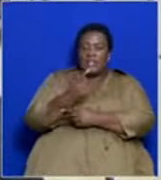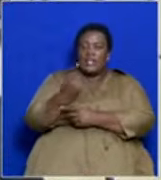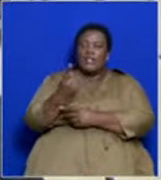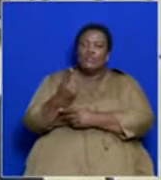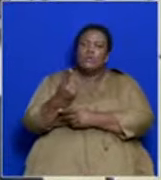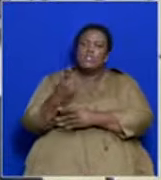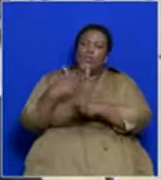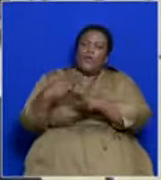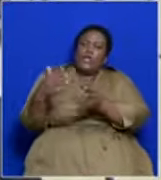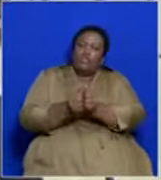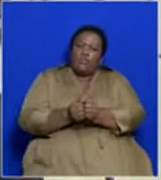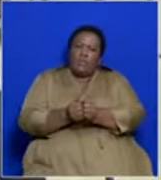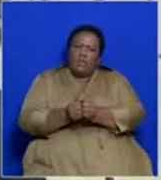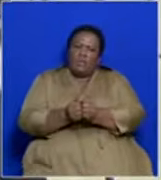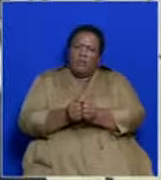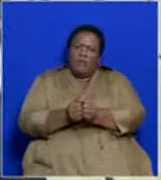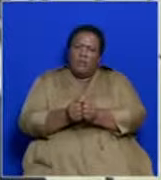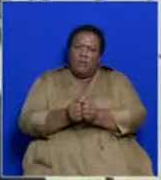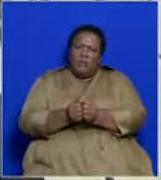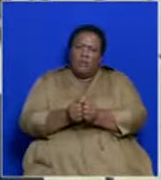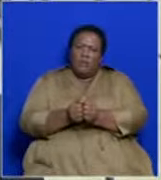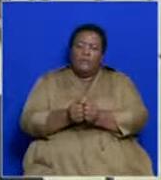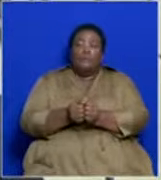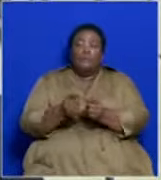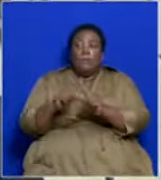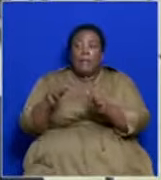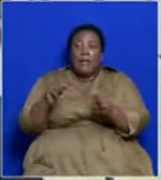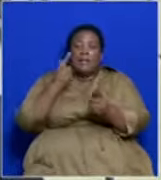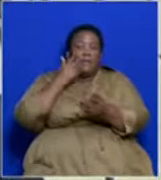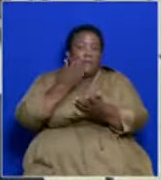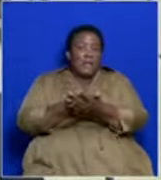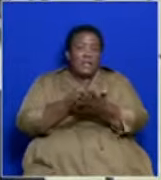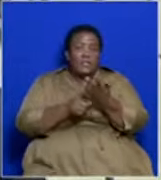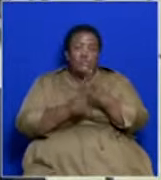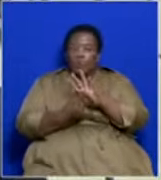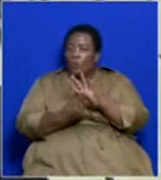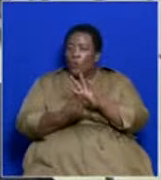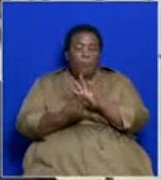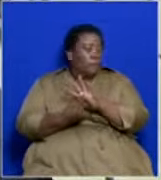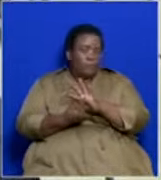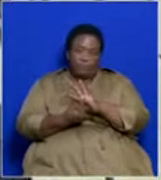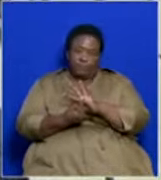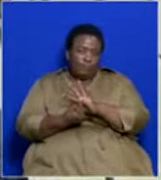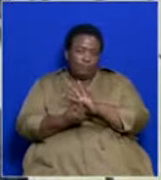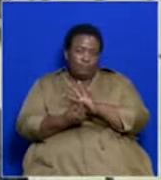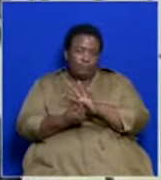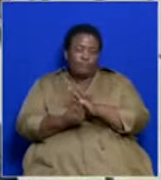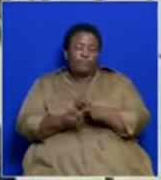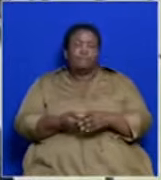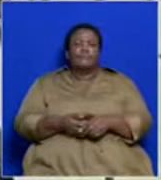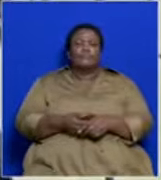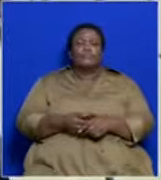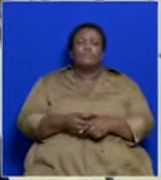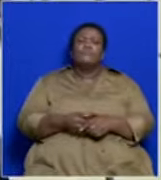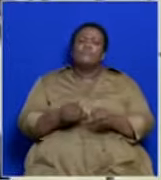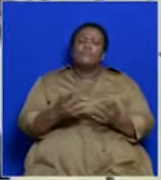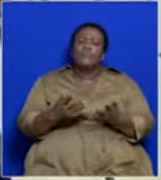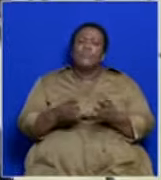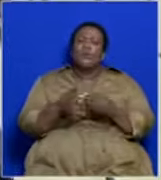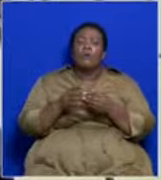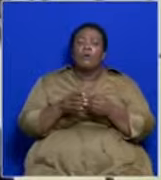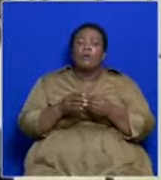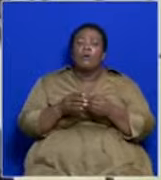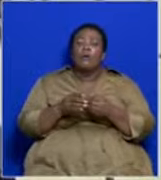of a joint operation if there is any. The members stated that they seized the articles